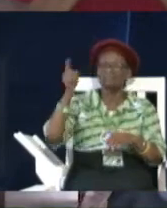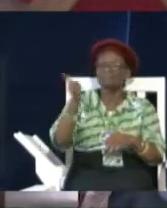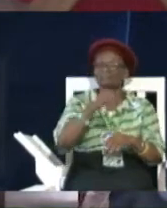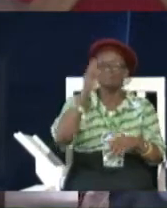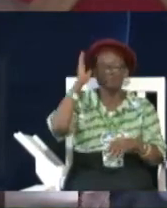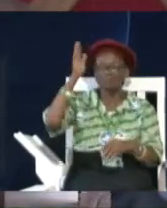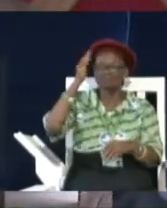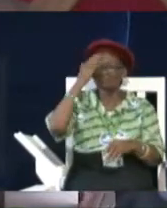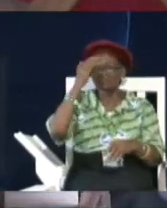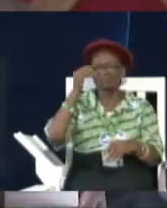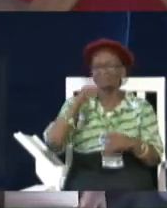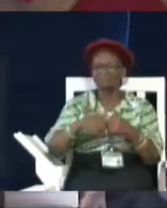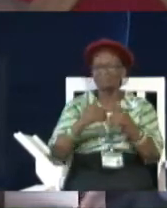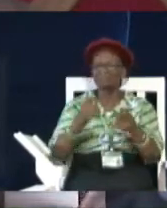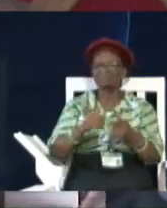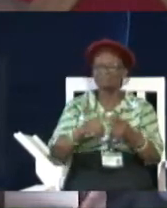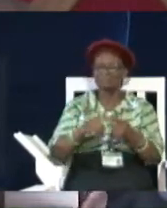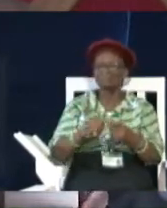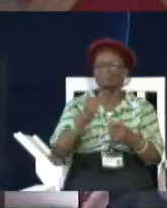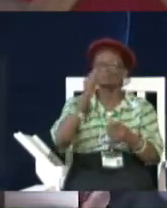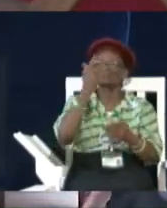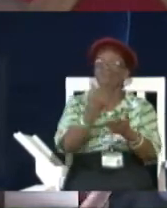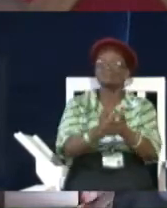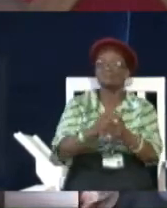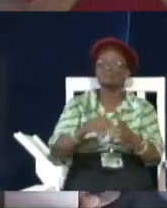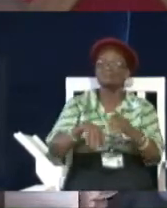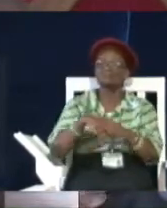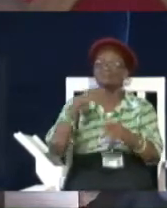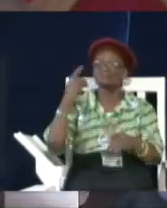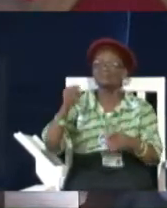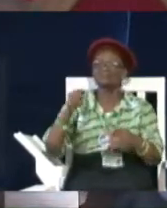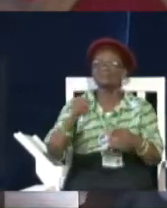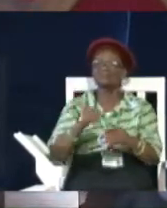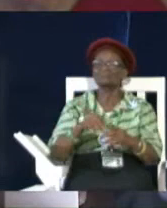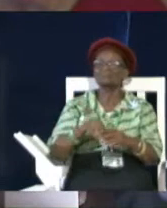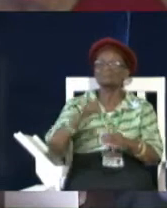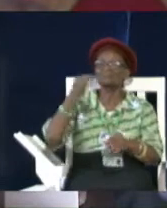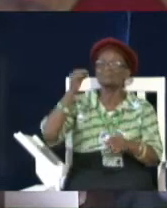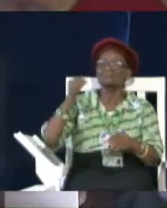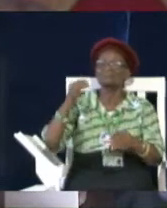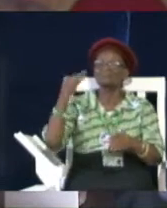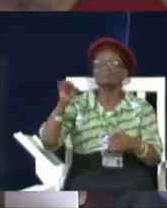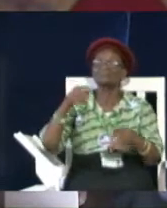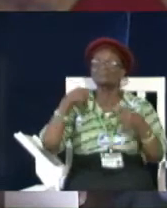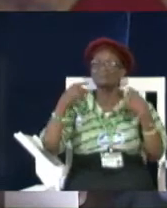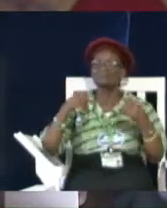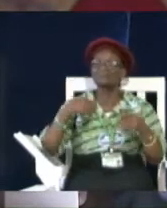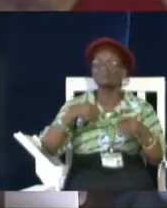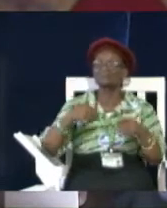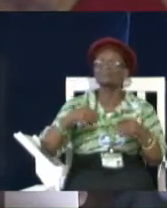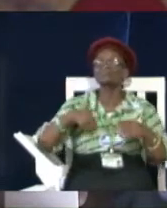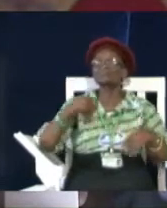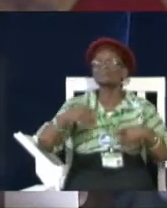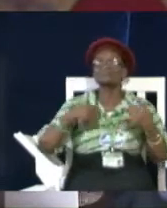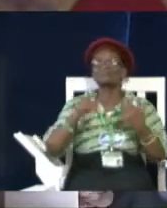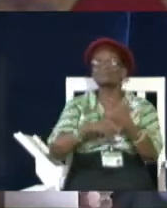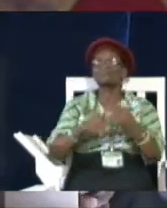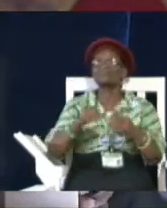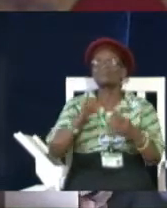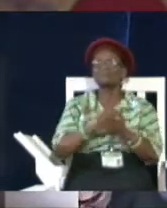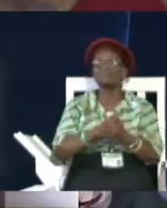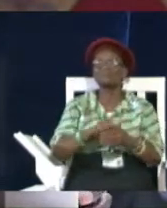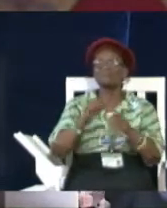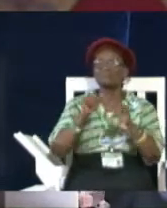The oil of gladness that can change sorrow to joy is